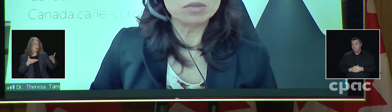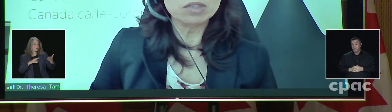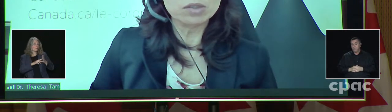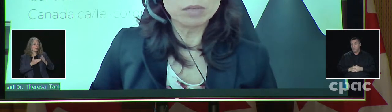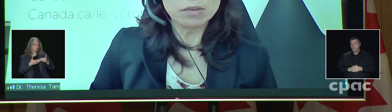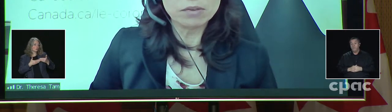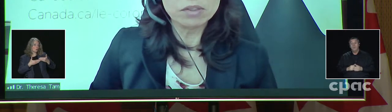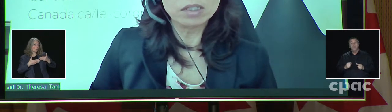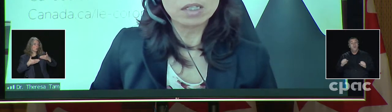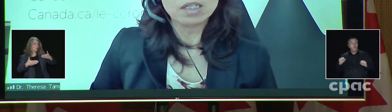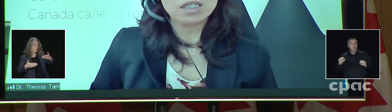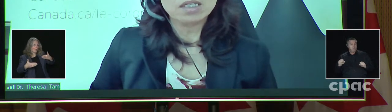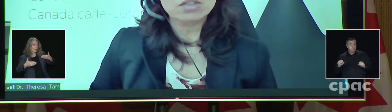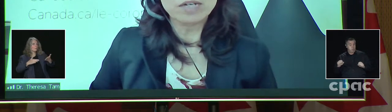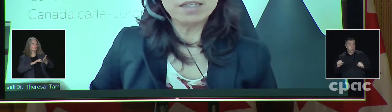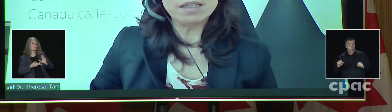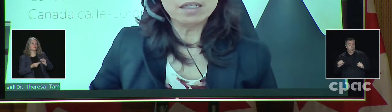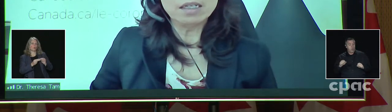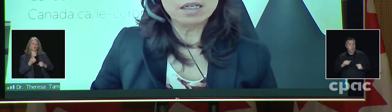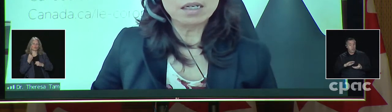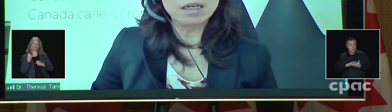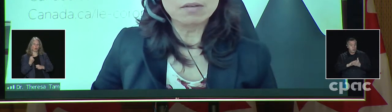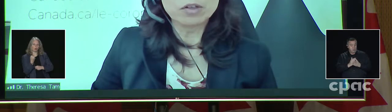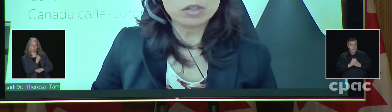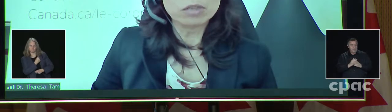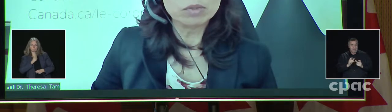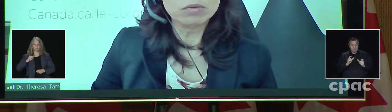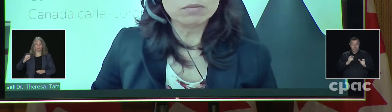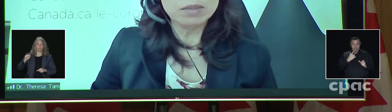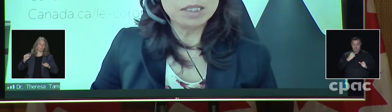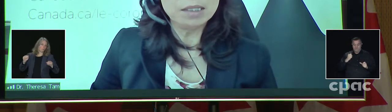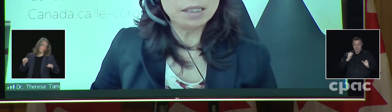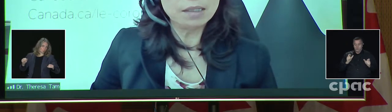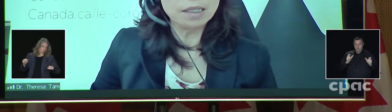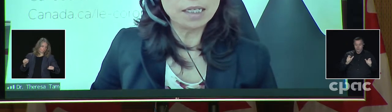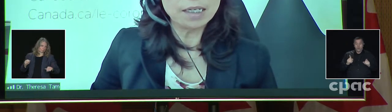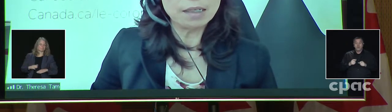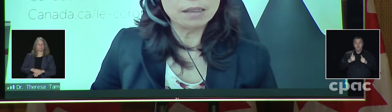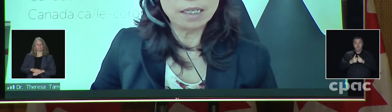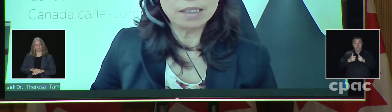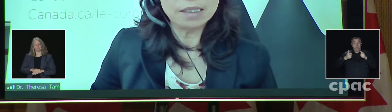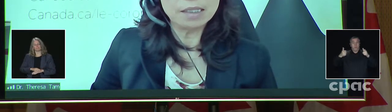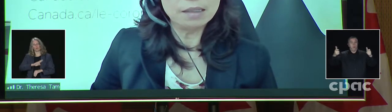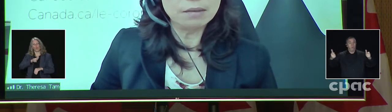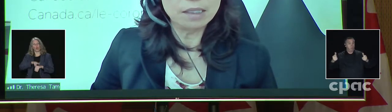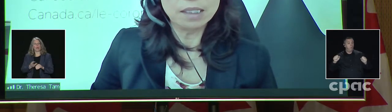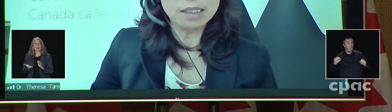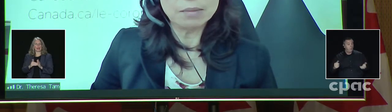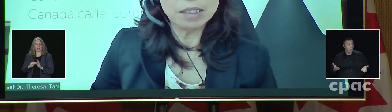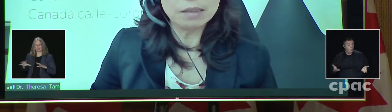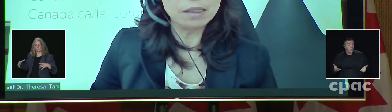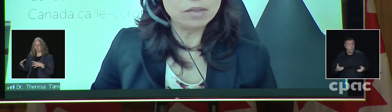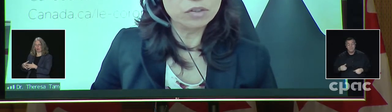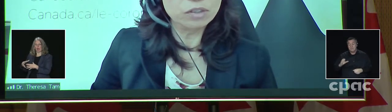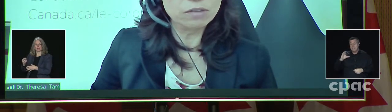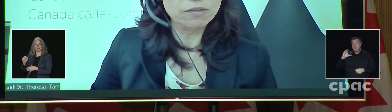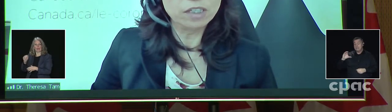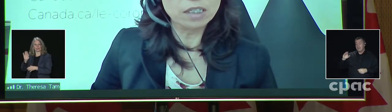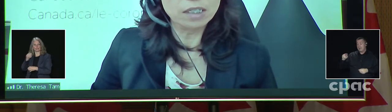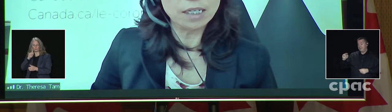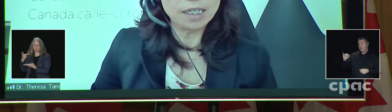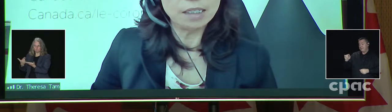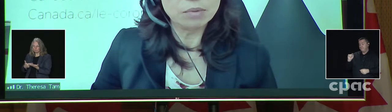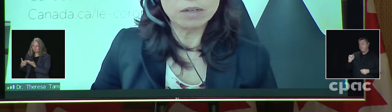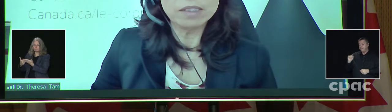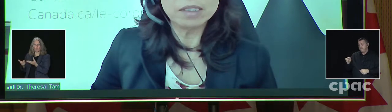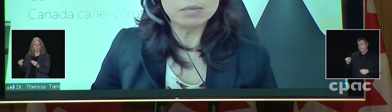your immune response. So I think, of course, we will be meeting, NACI can examine the issue